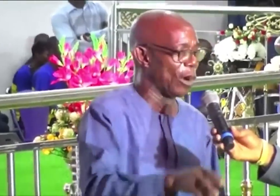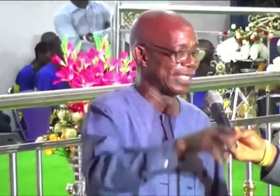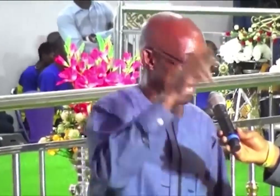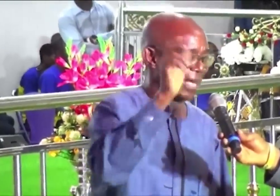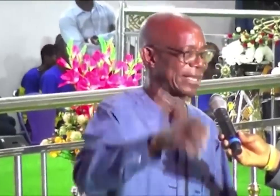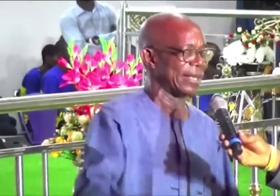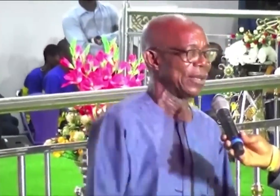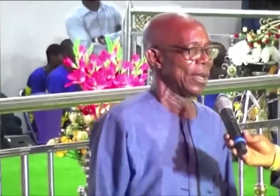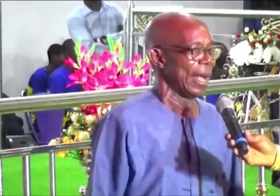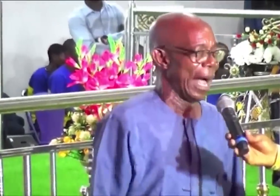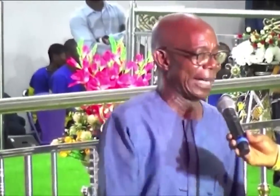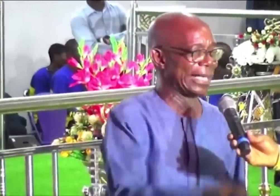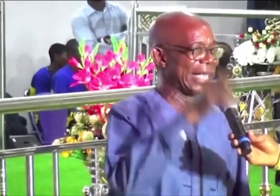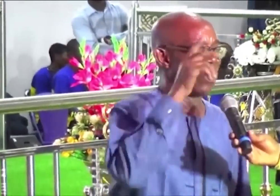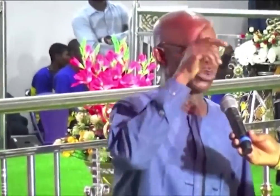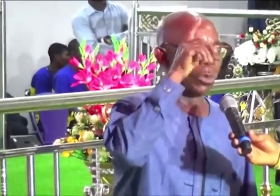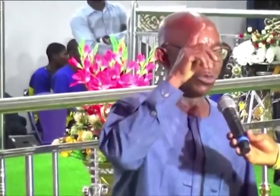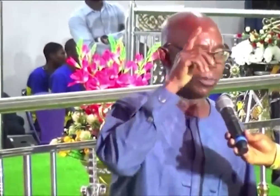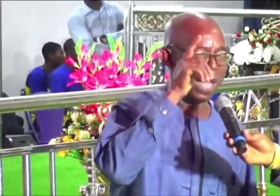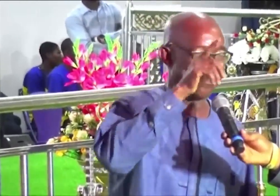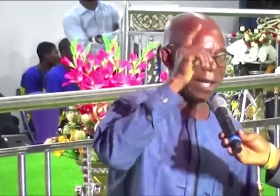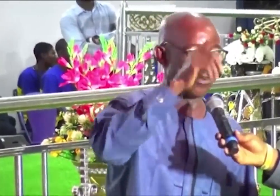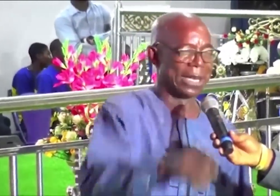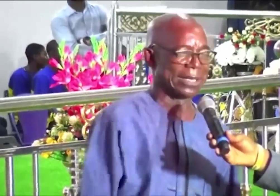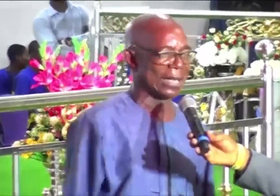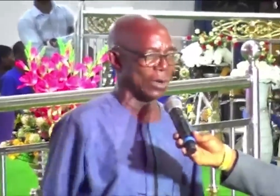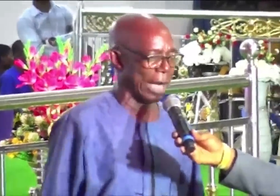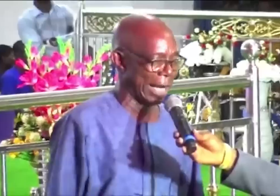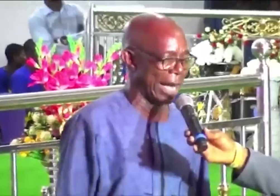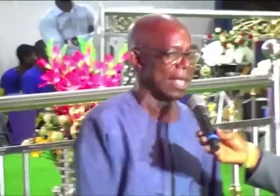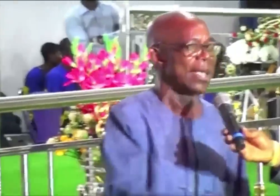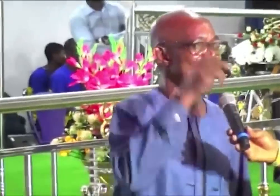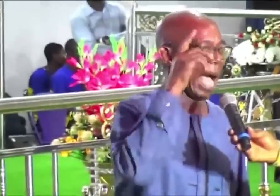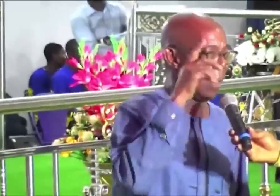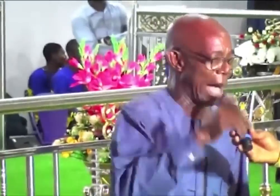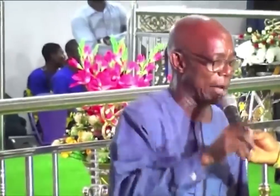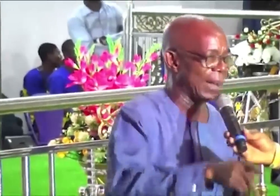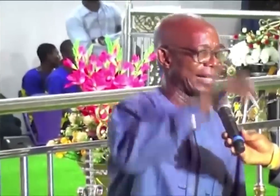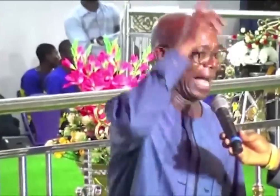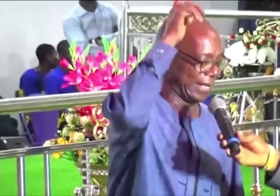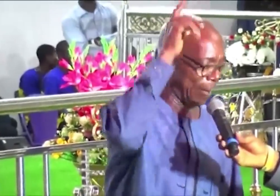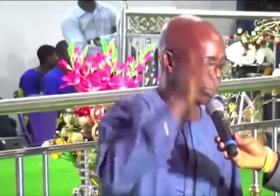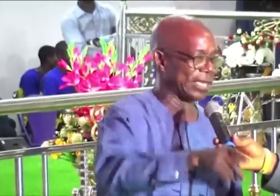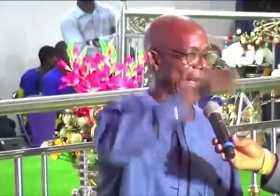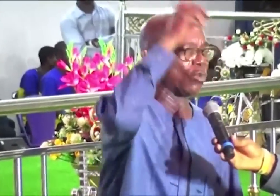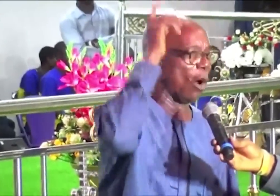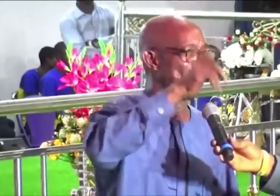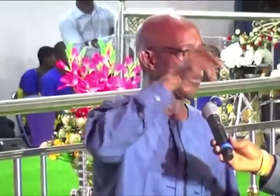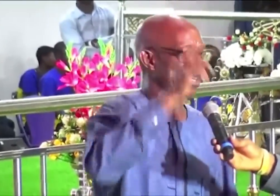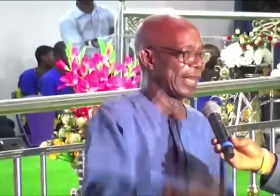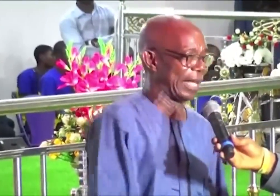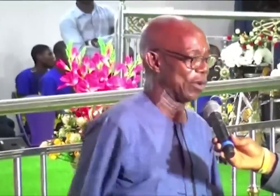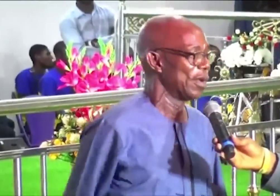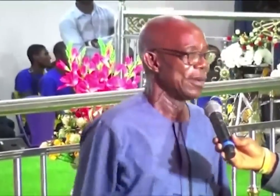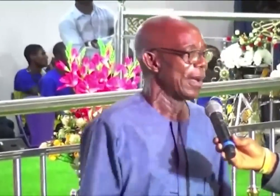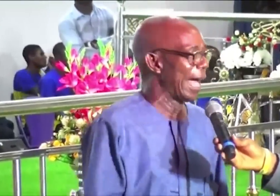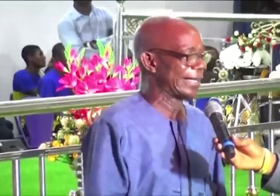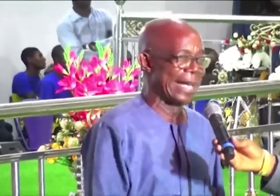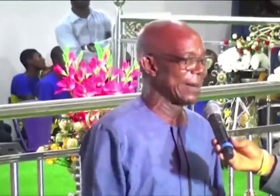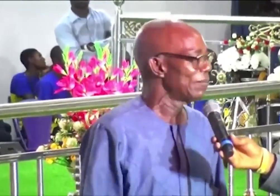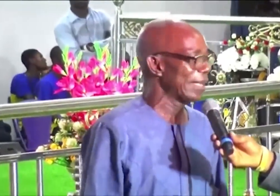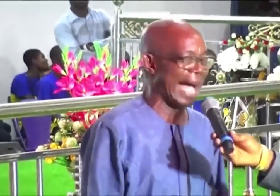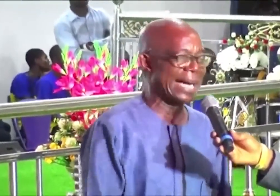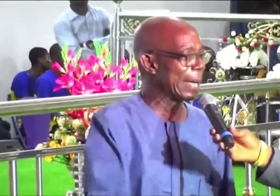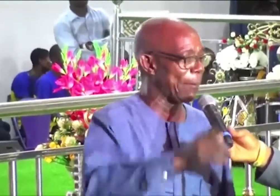me for CS. And they said we should pay 500,000 naira. And my husband has deposited 150,000. I